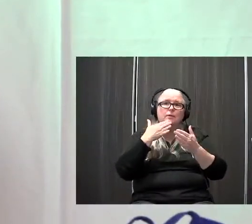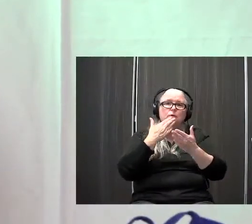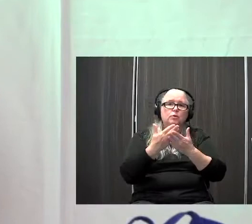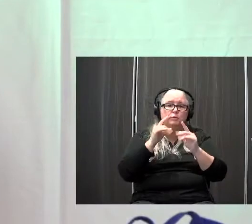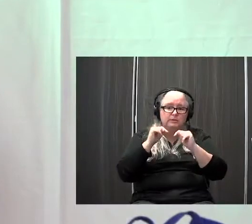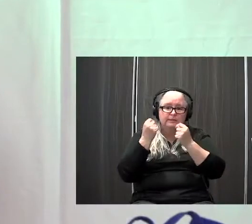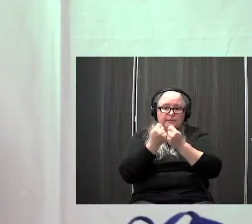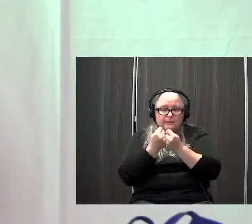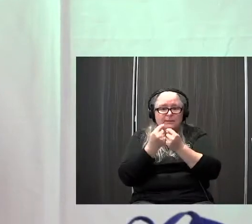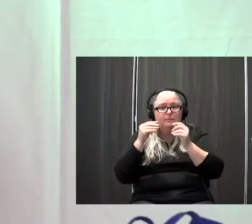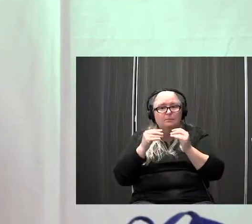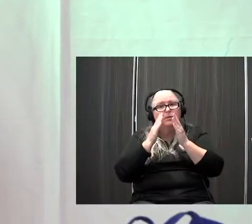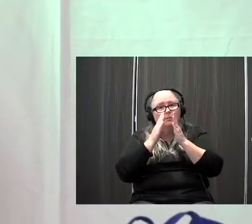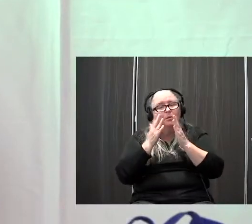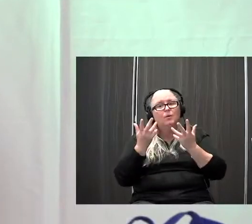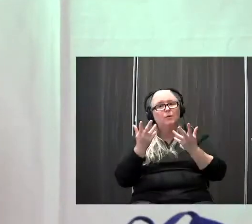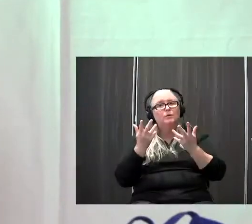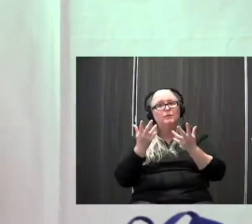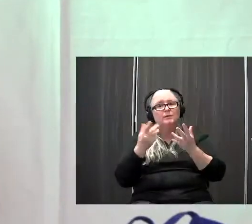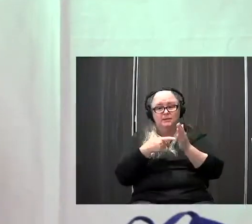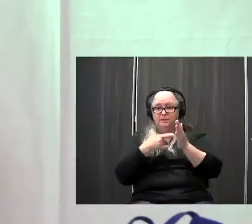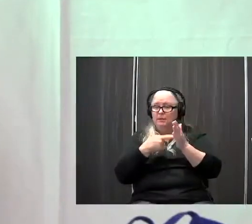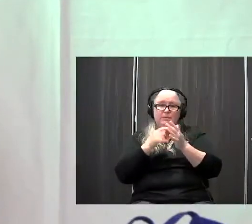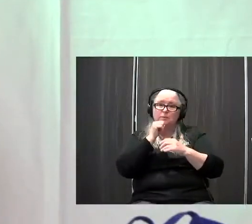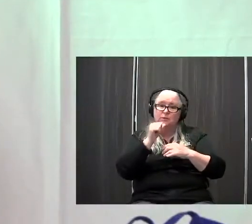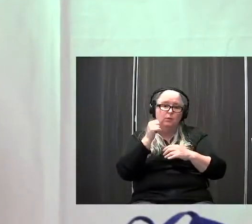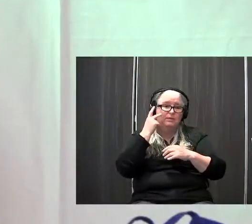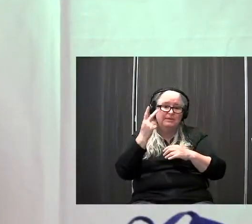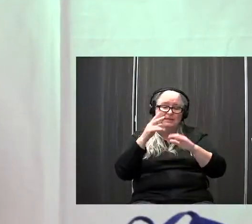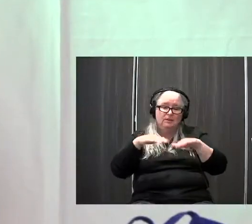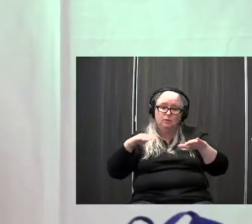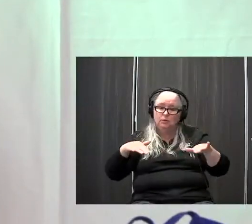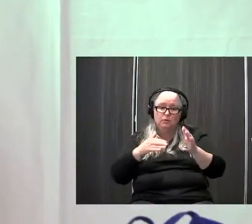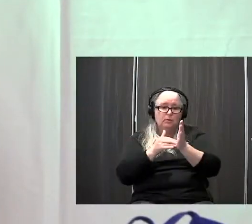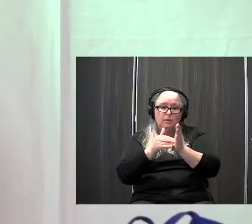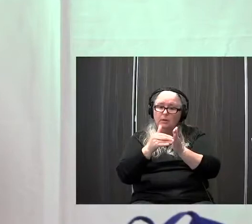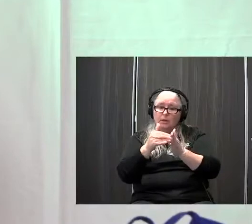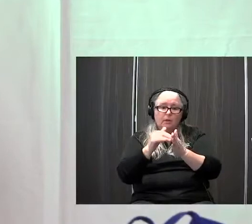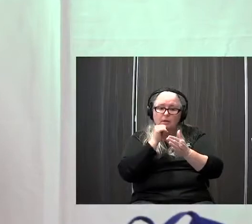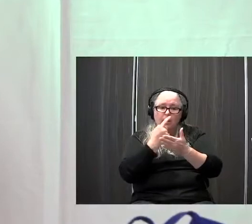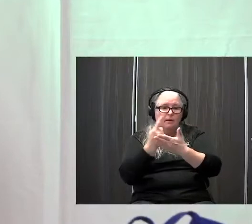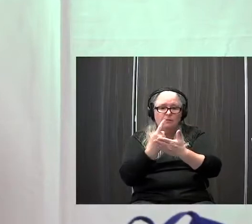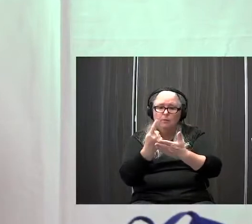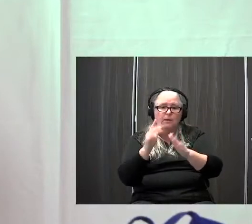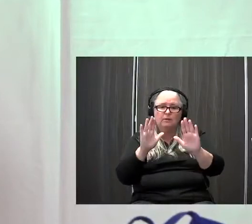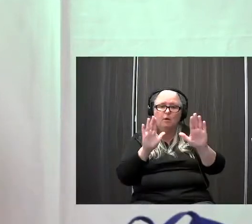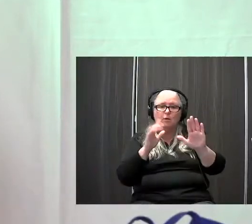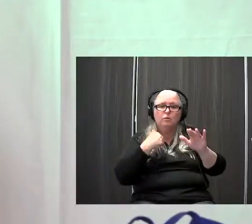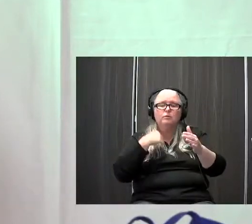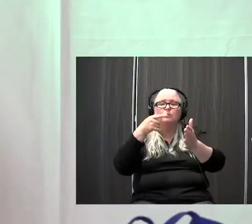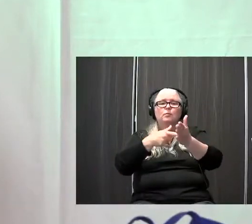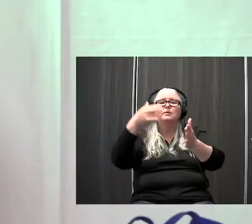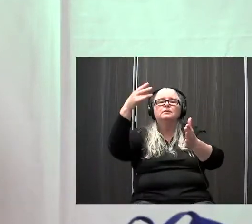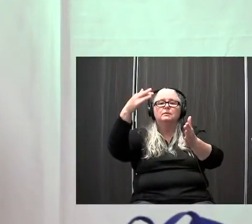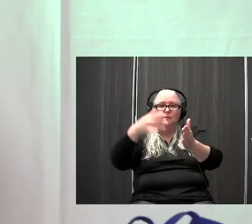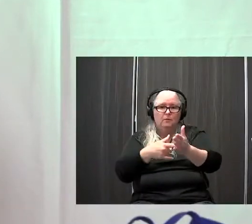don't often see kids real frequently, so it's not a every week kind of thing. It's a touch point when it makes sense.